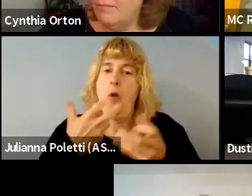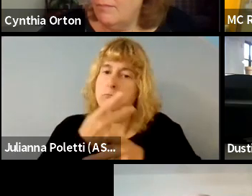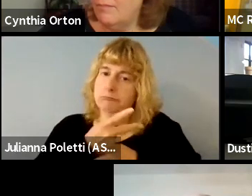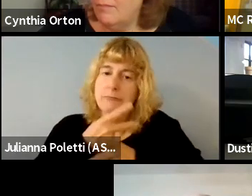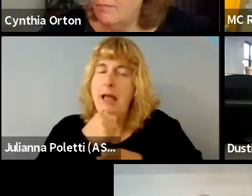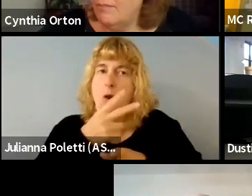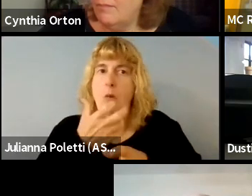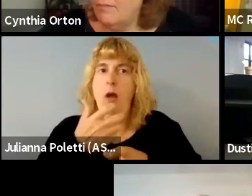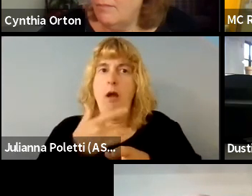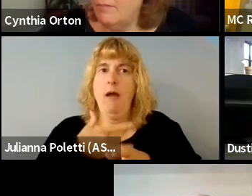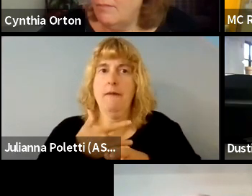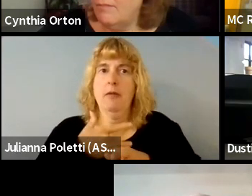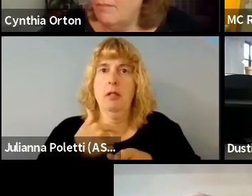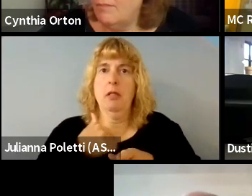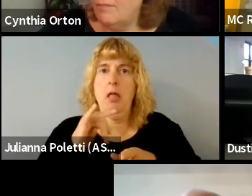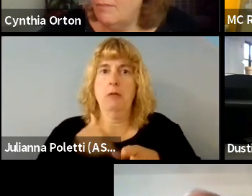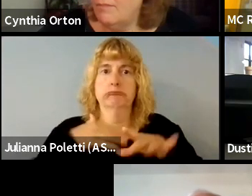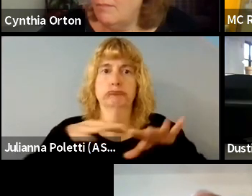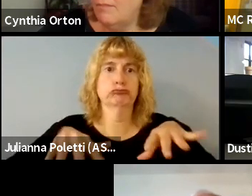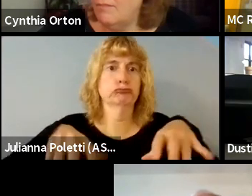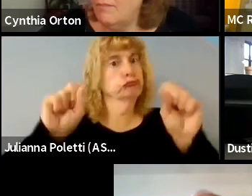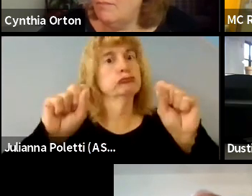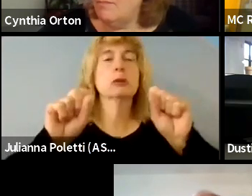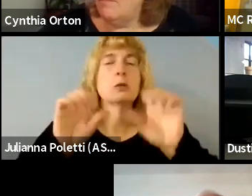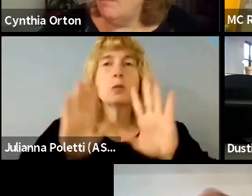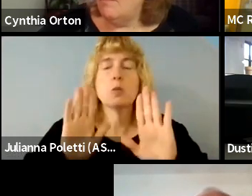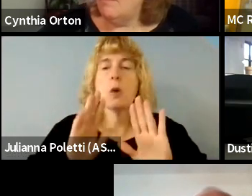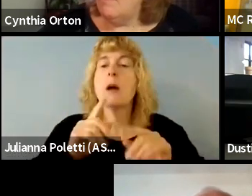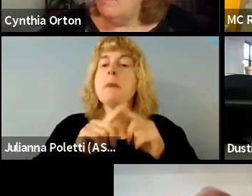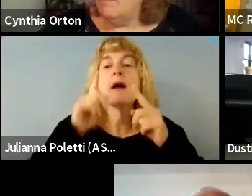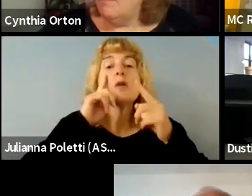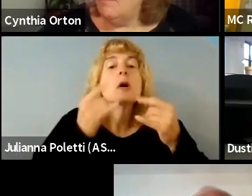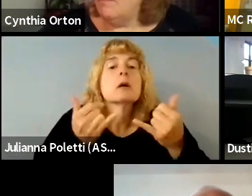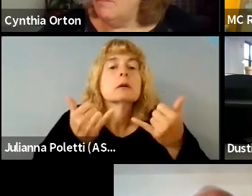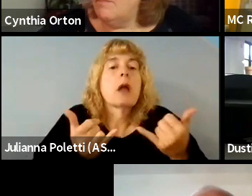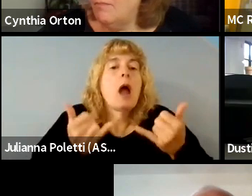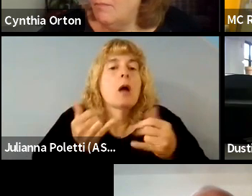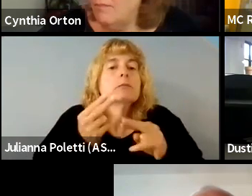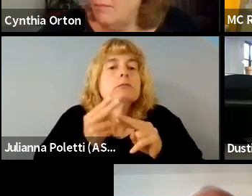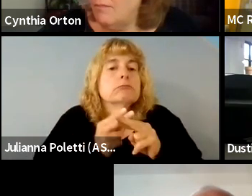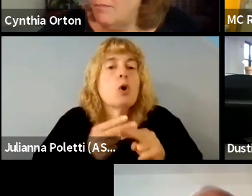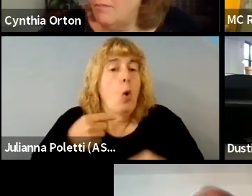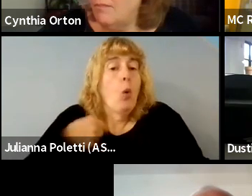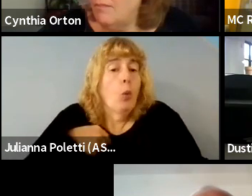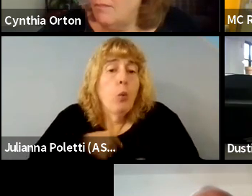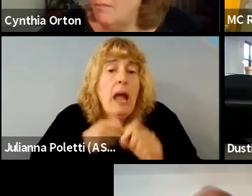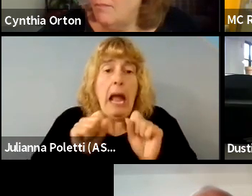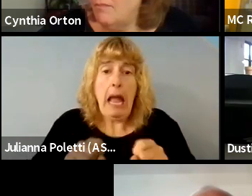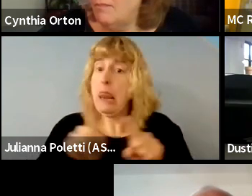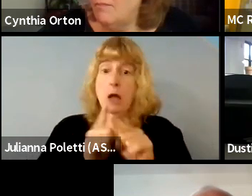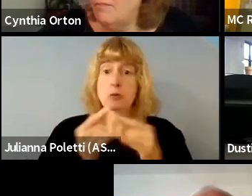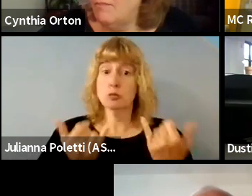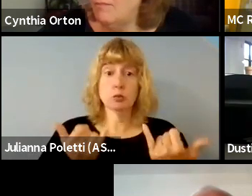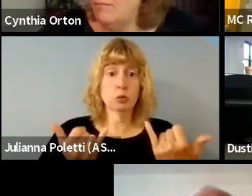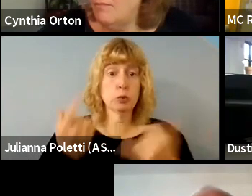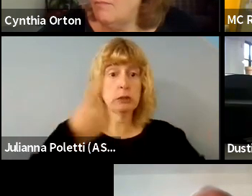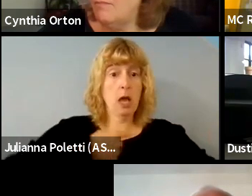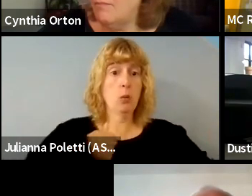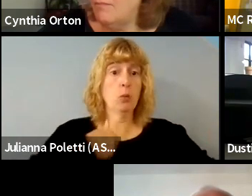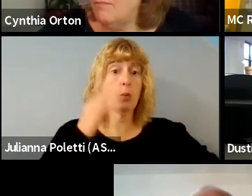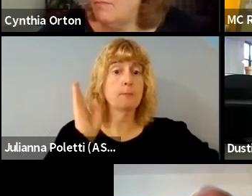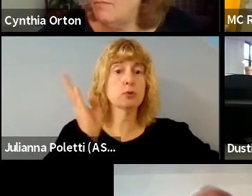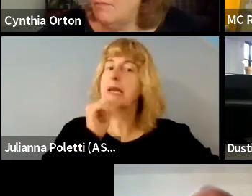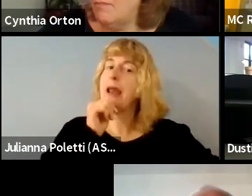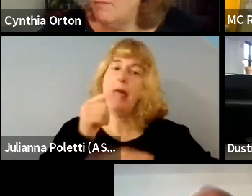of what I'm saying here, but in the interim, certainly we can, as we're doing here today, this is a presentation, this is not